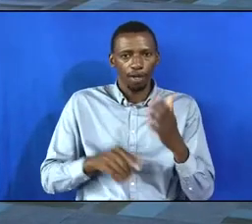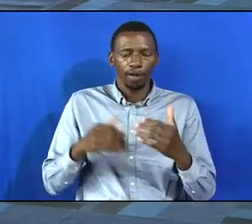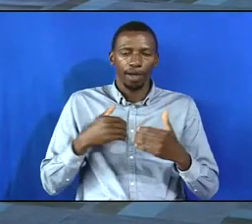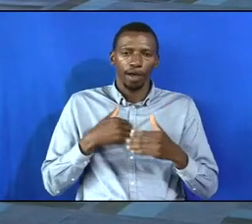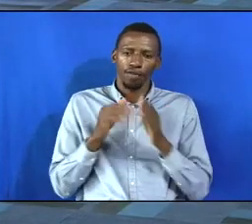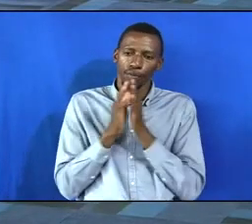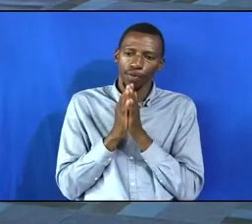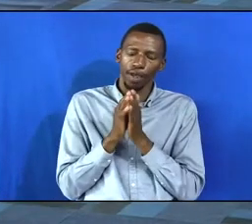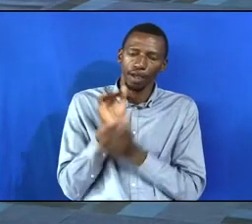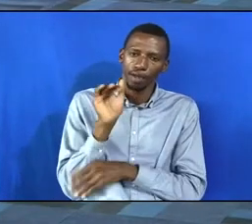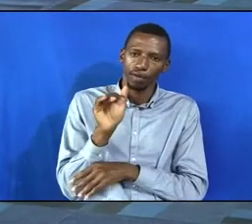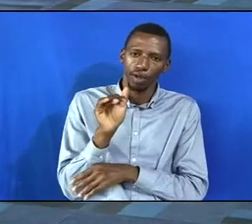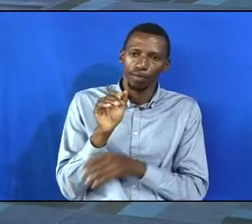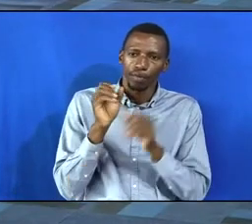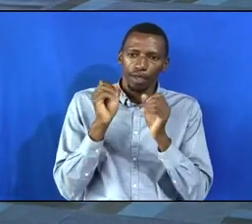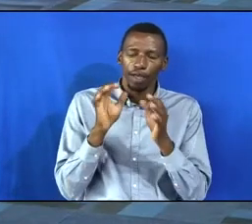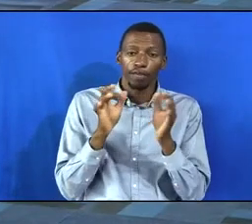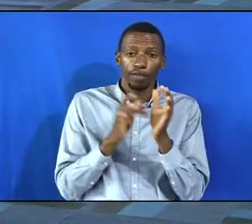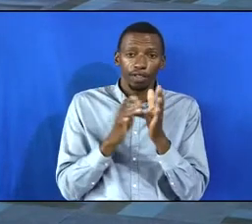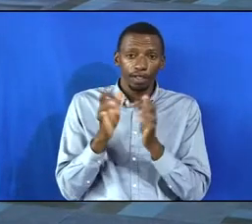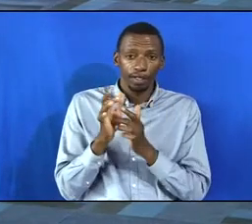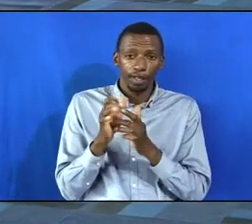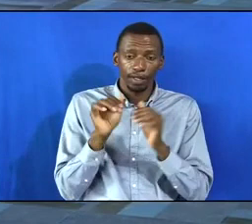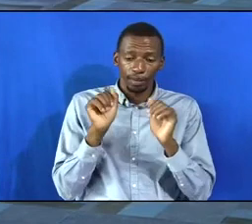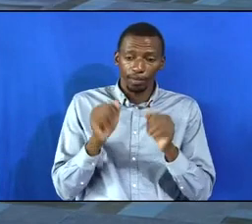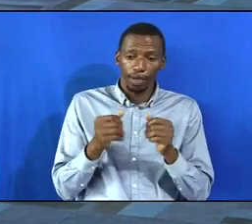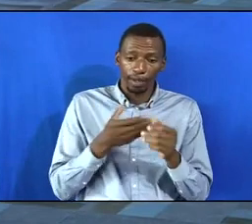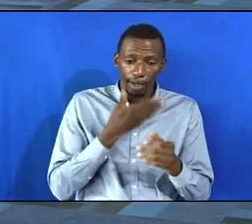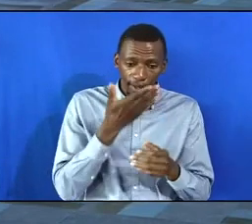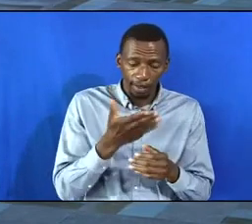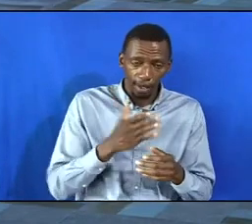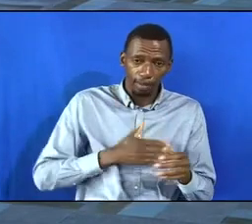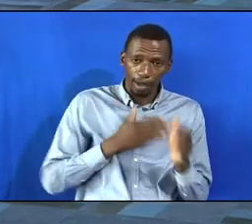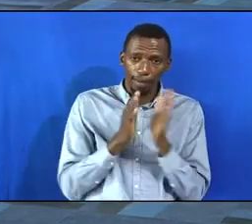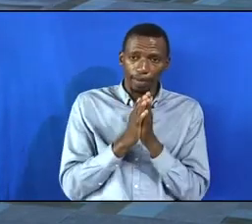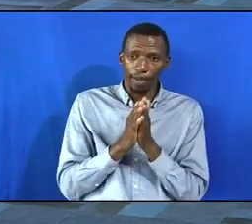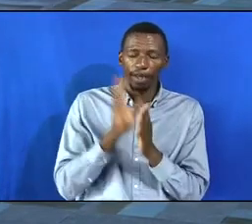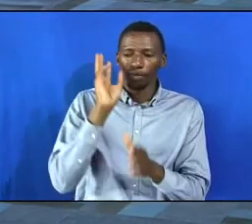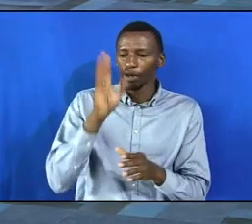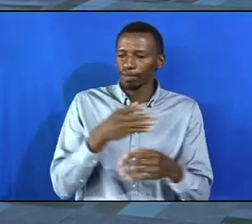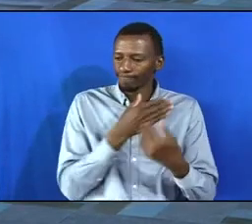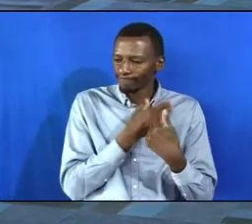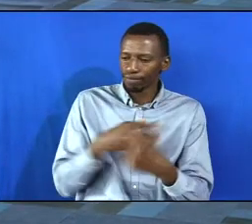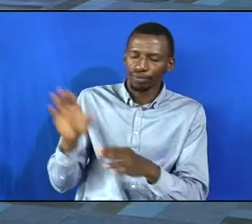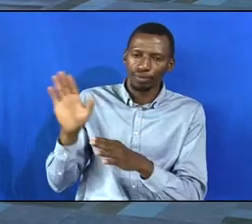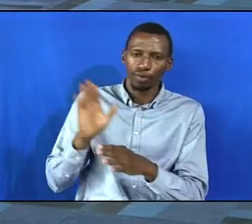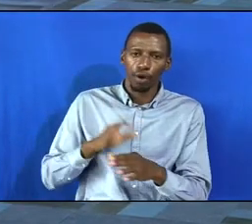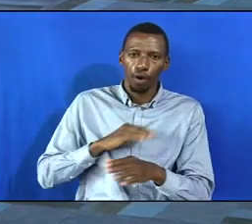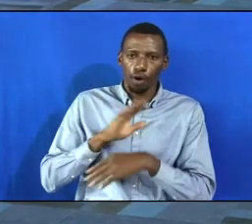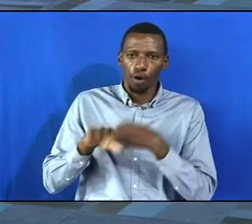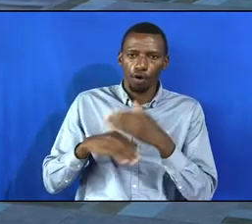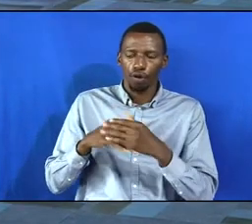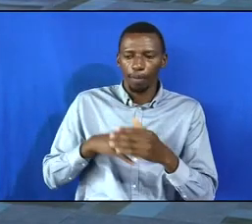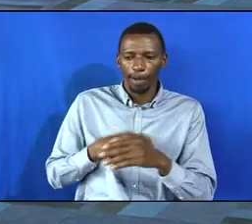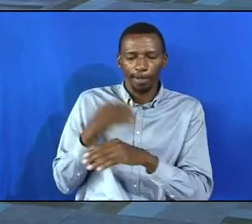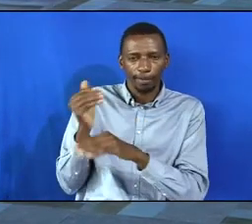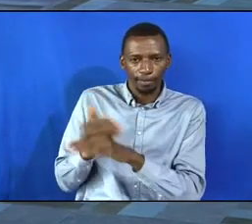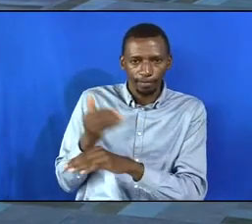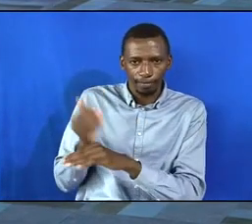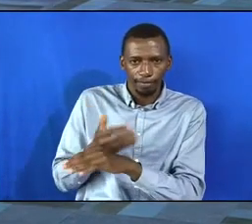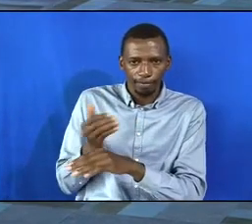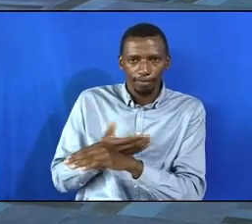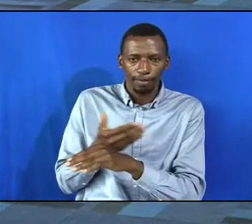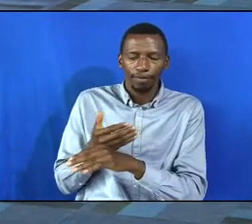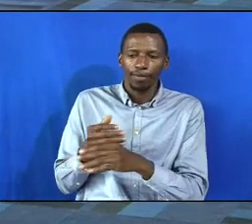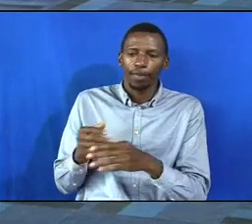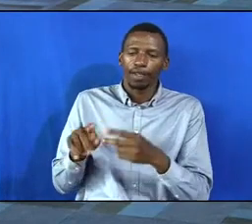deal with that, I will discard all my idols and I'll begin worshiping Jesus. So, you know, there